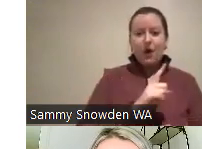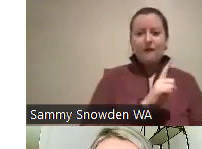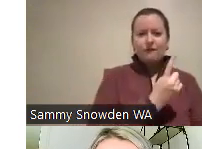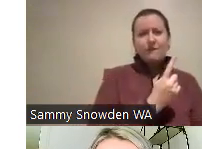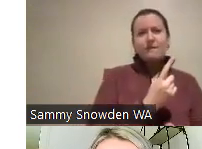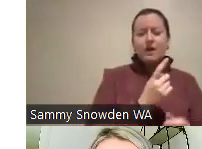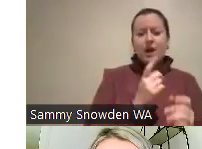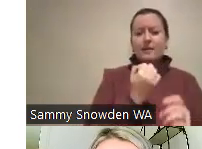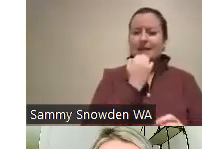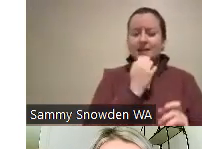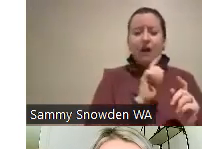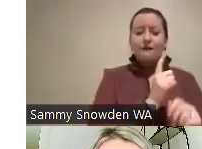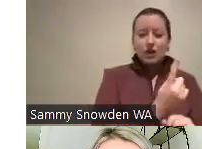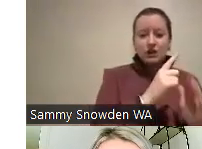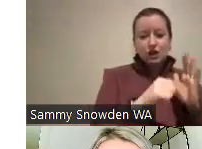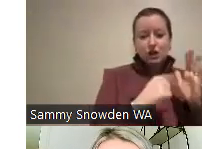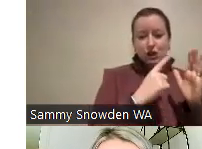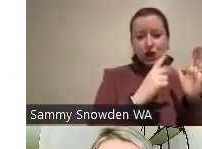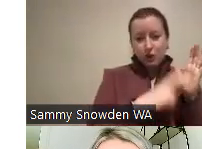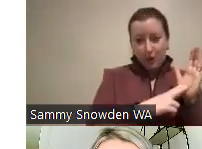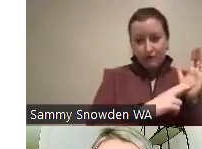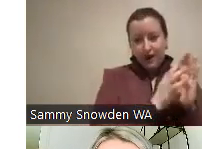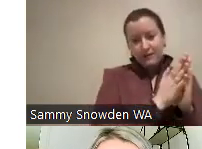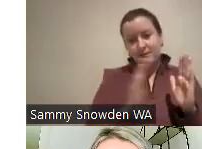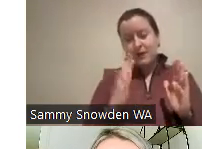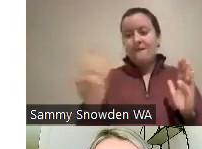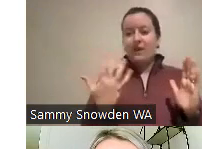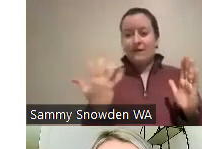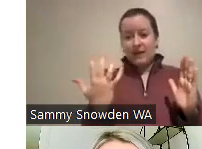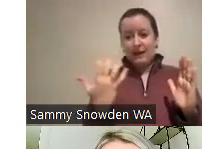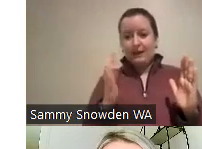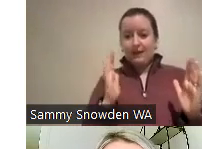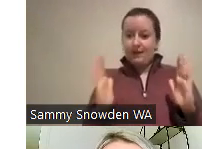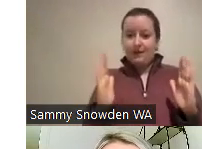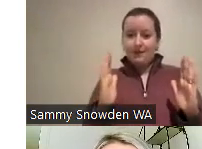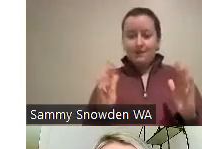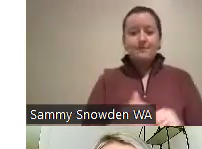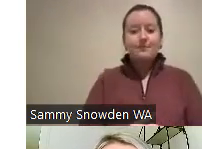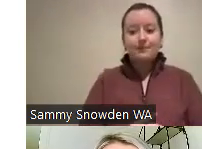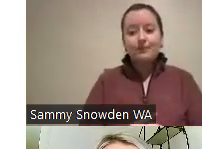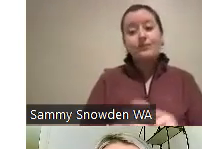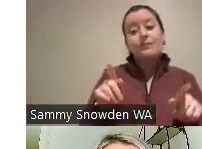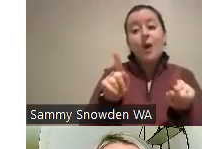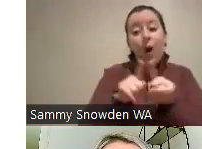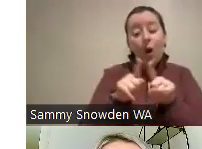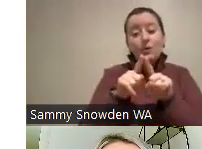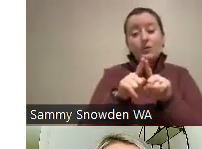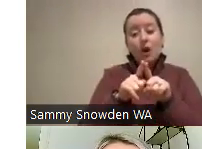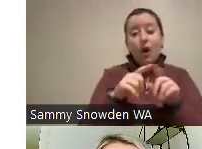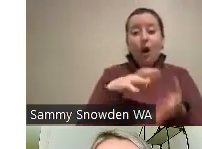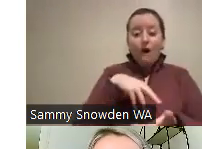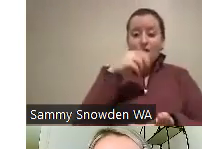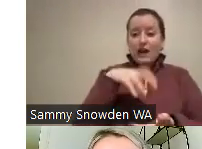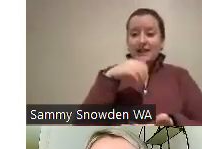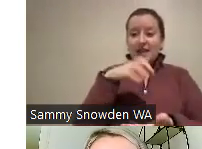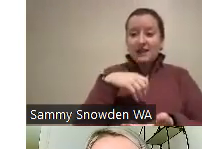Yeah, and then also there is an extension of the frankincense offer as well. So they sometimes have